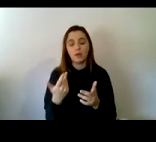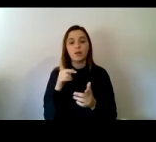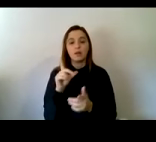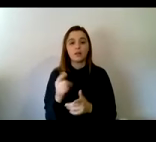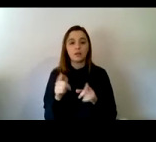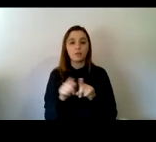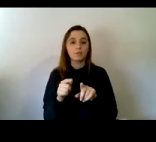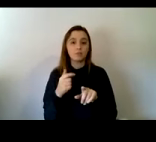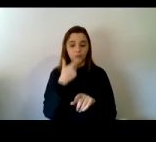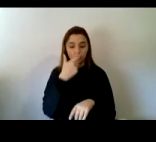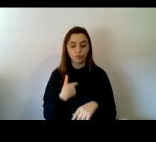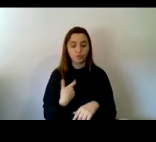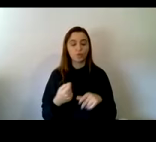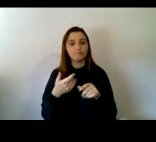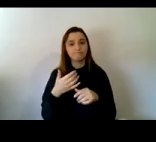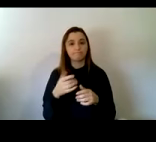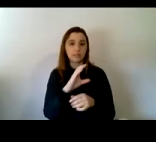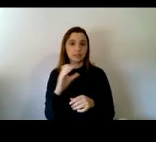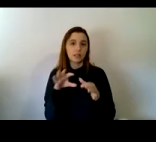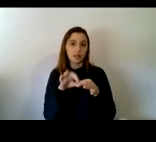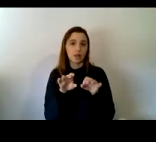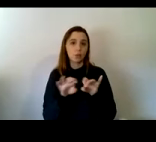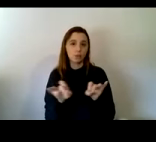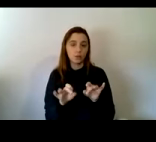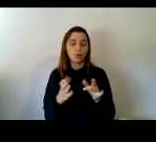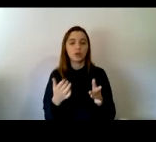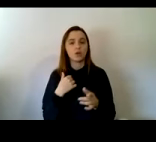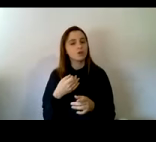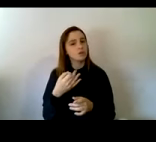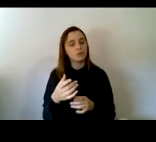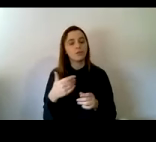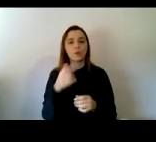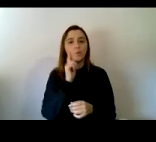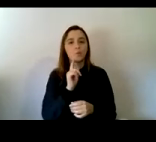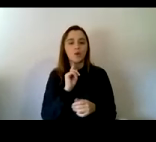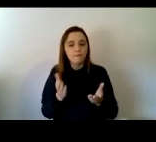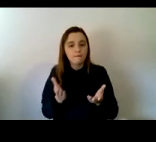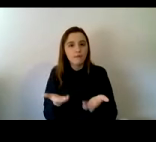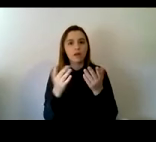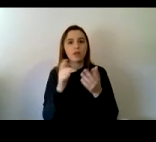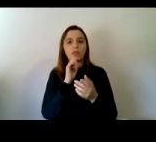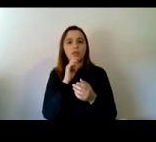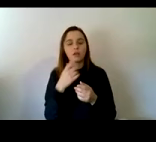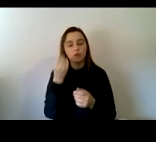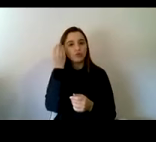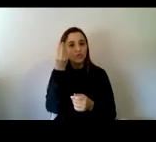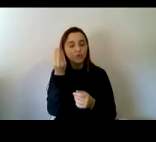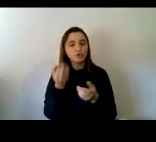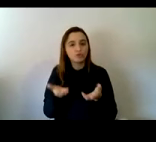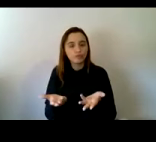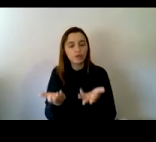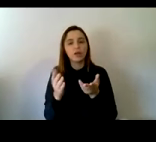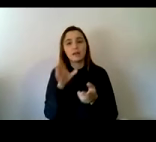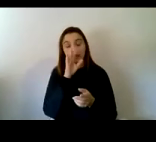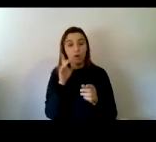I will always be encouraging women to follow their dreams, and if it's programming, then they should go for it. And